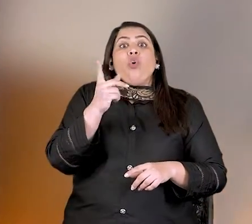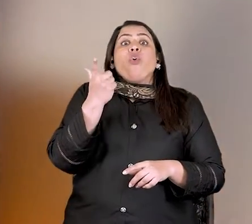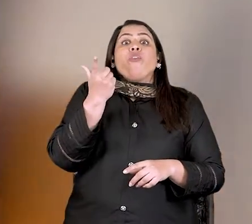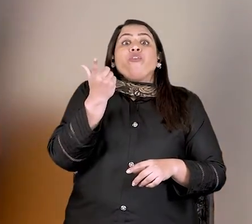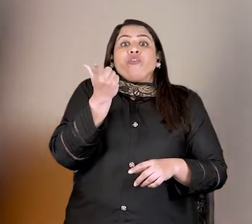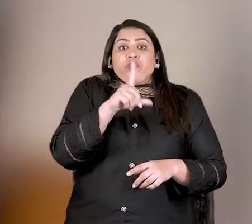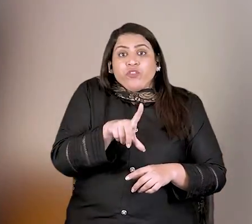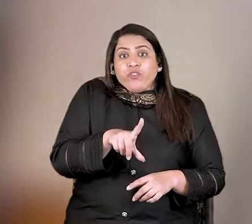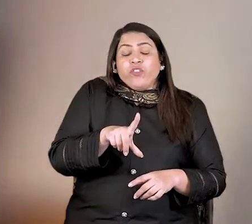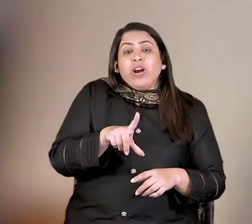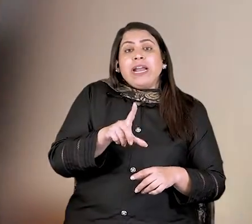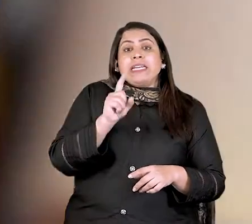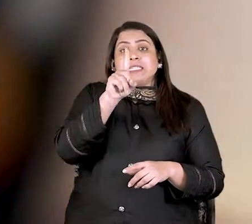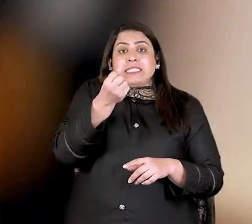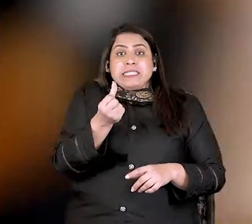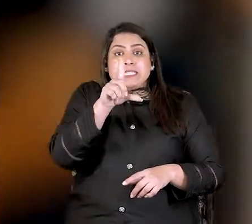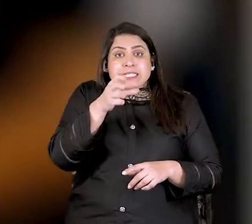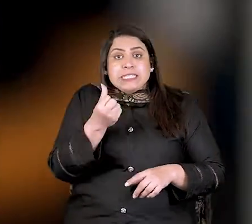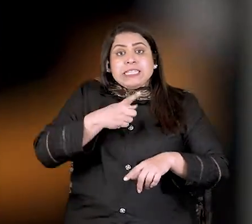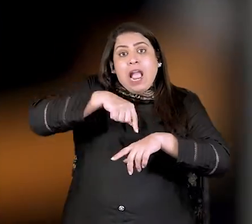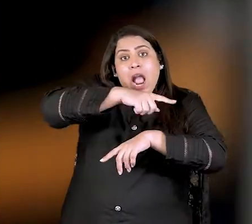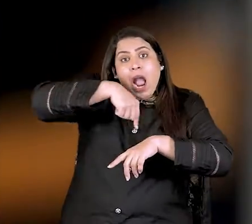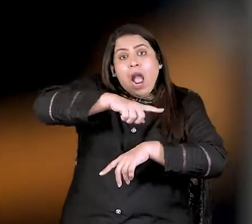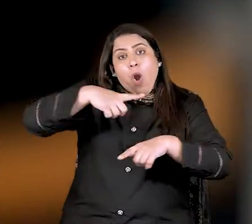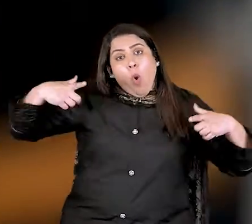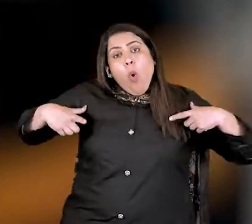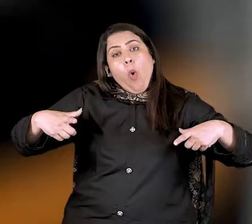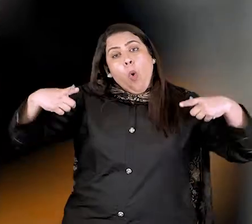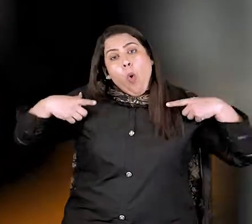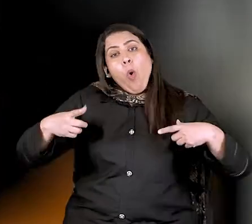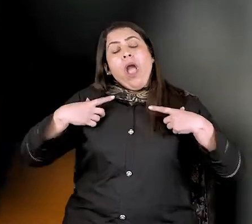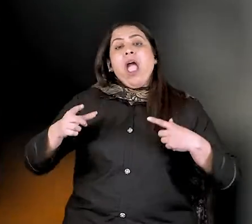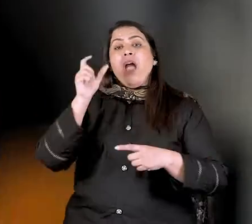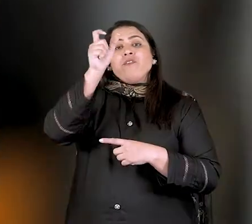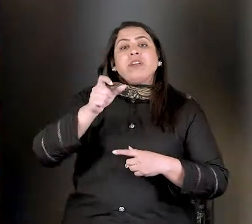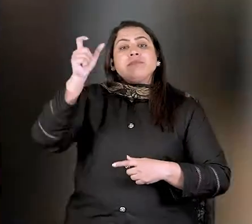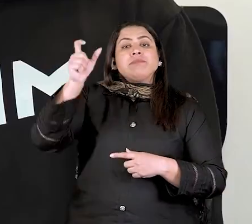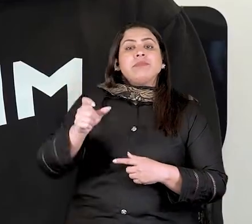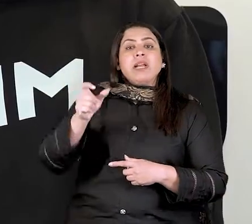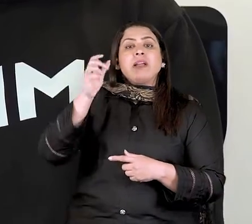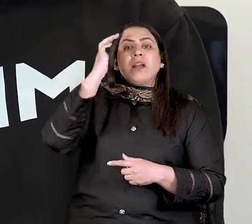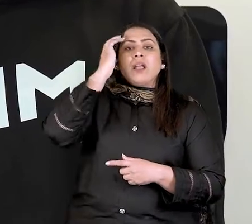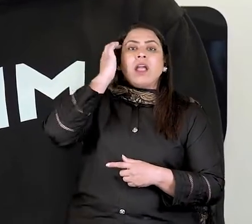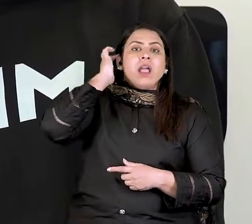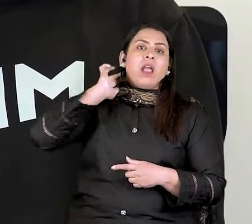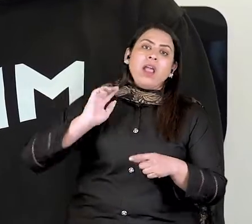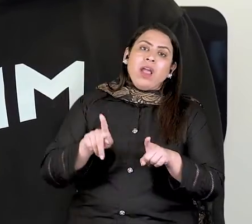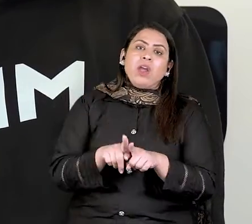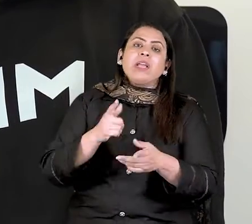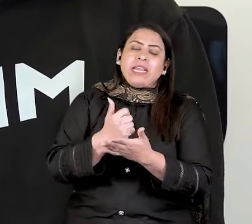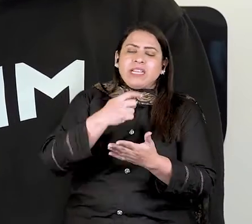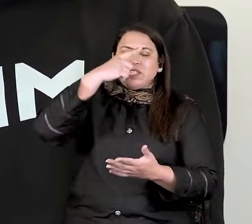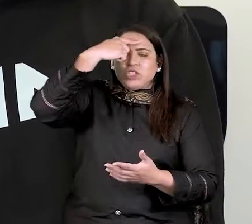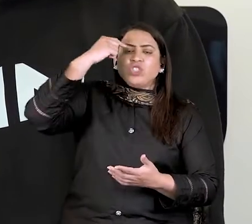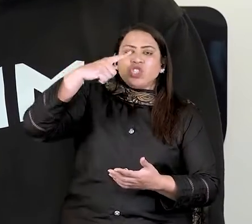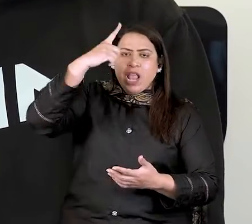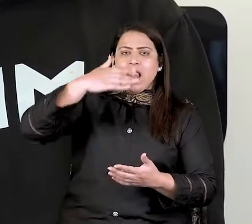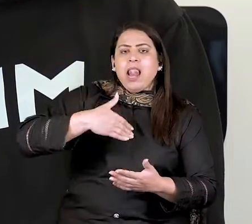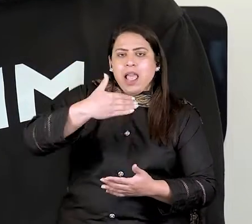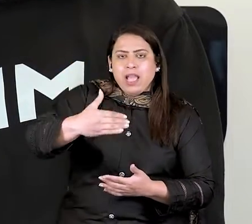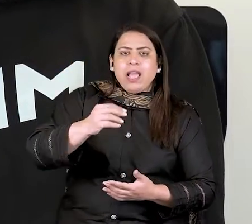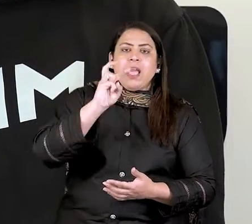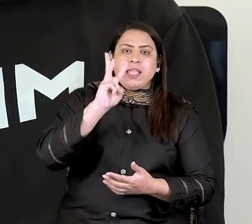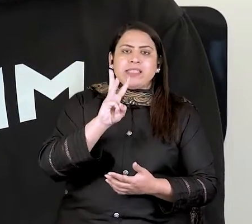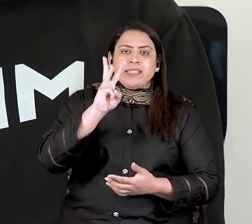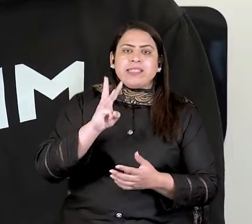and working in the kitchen when we opened our first outlet for 2 weeks for 16 hours. Who does that? So every single